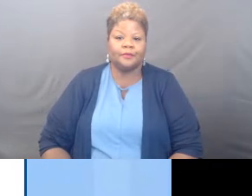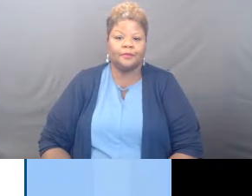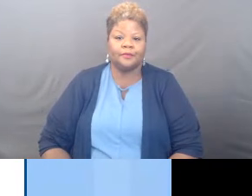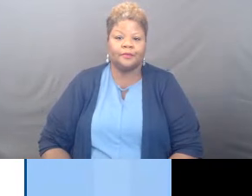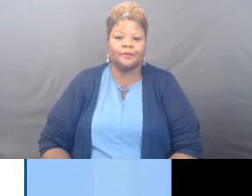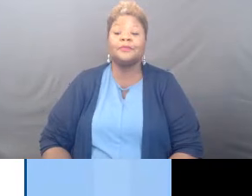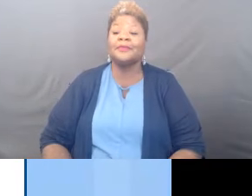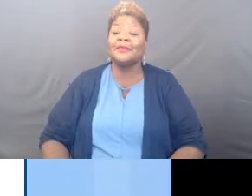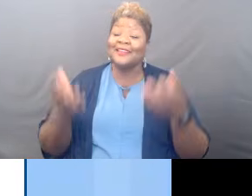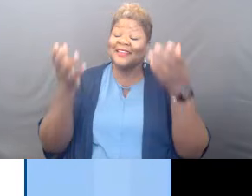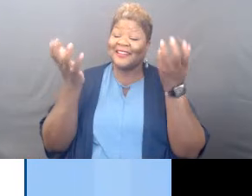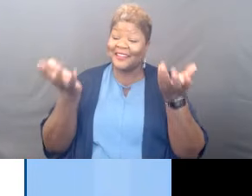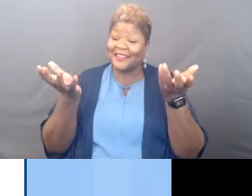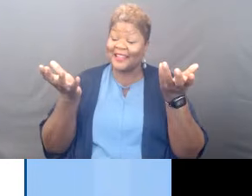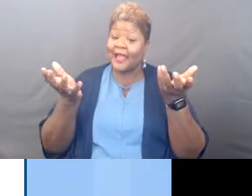So